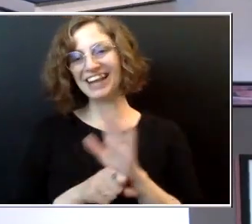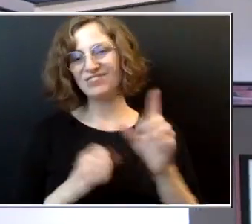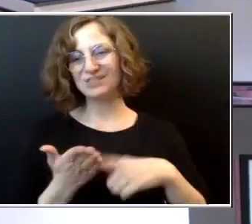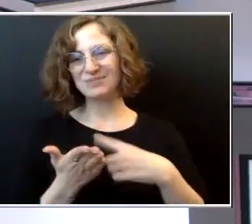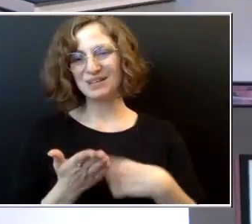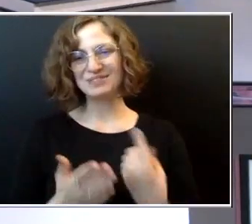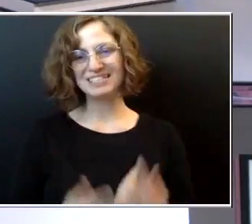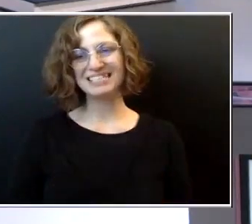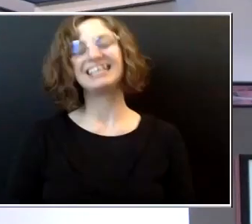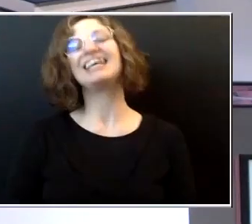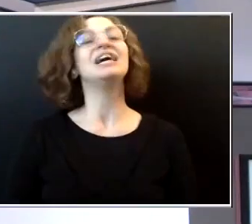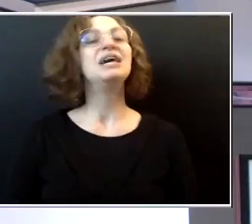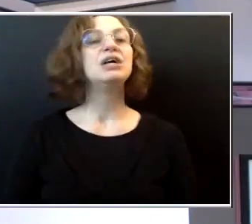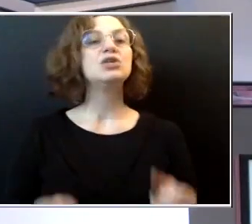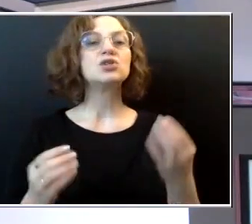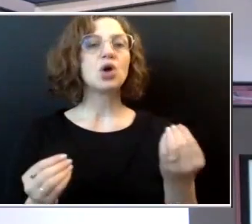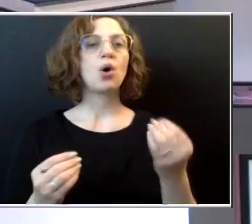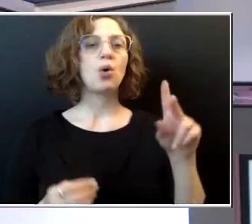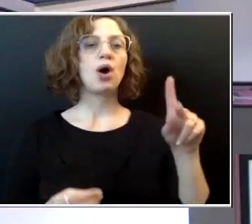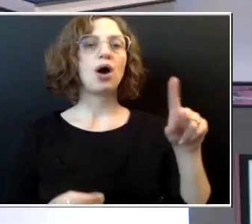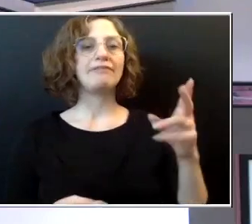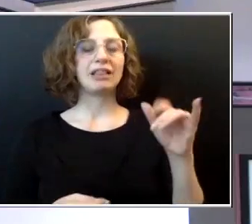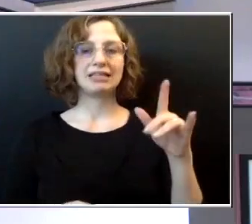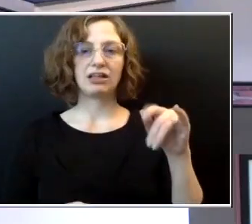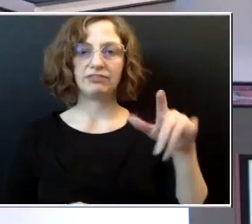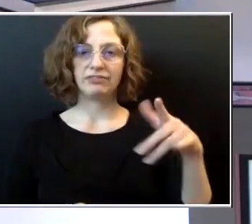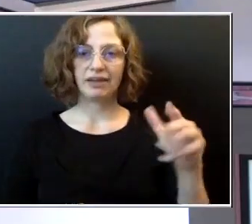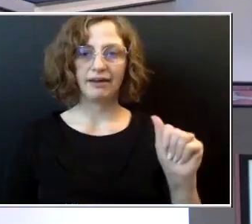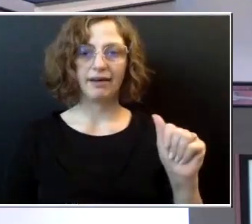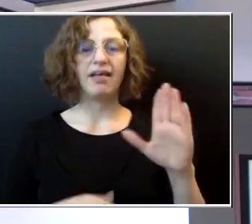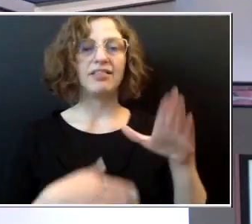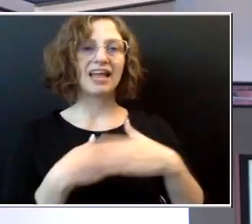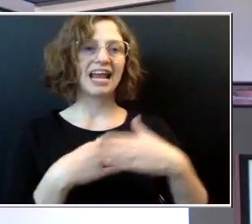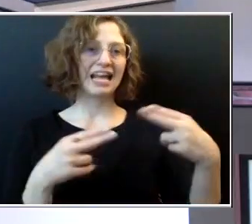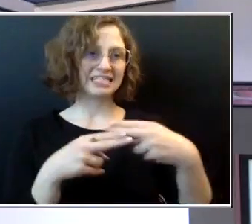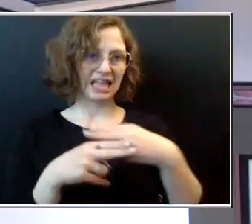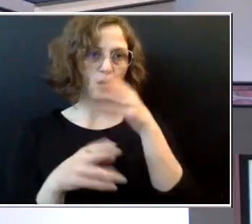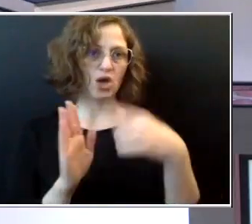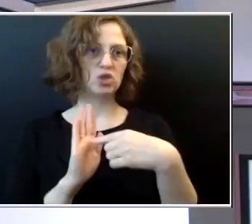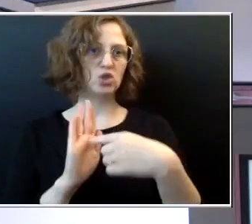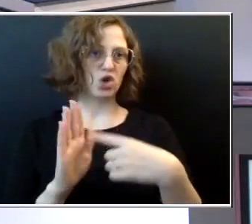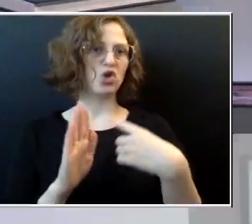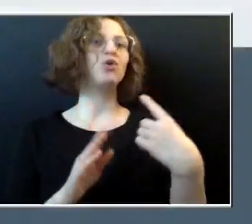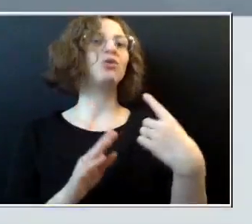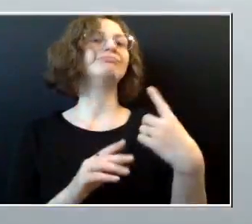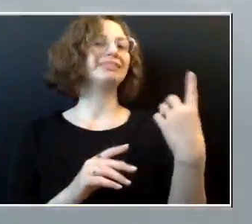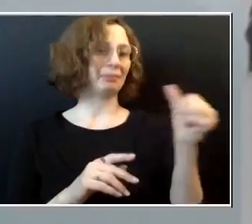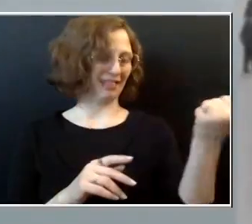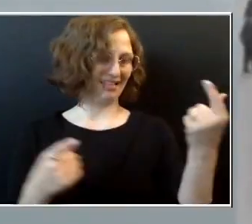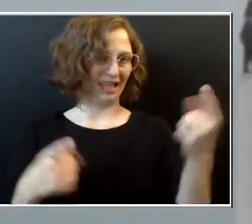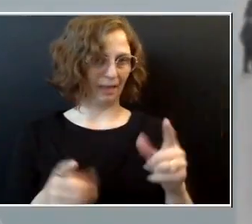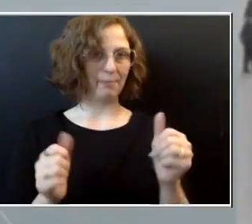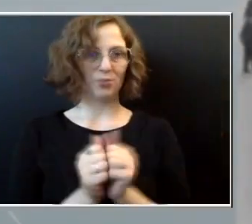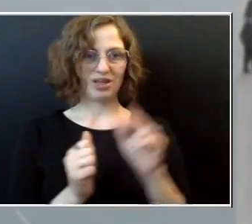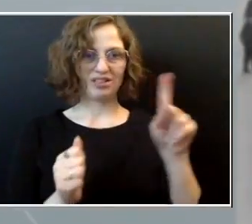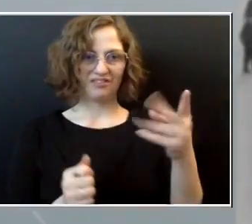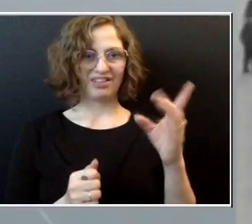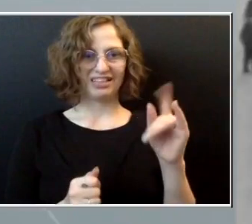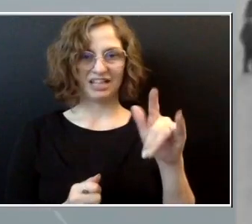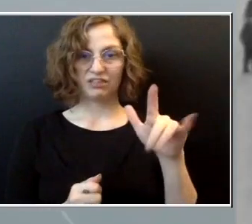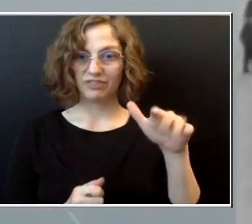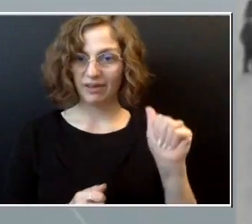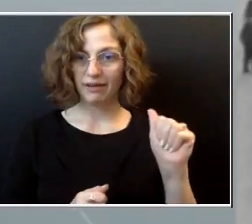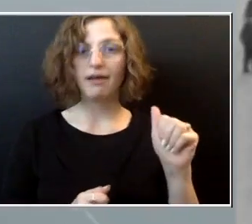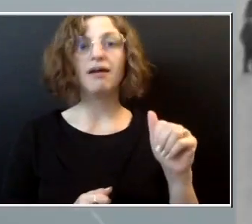So Philadelphia, I mean, next slide shows you a little bit of one of the other things that happened was Philadelphia had a parade